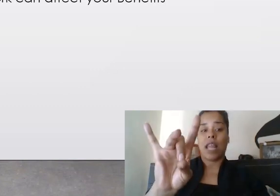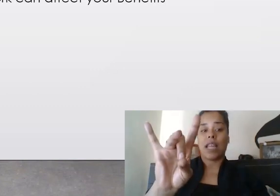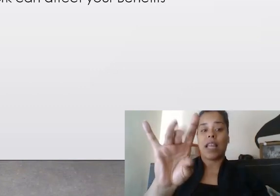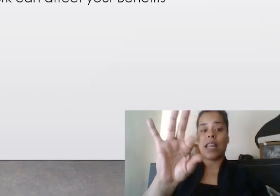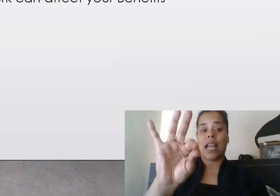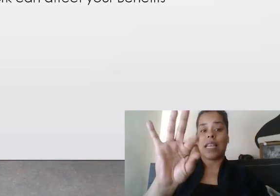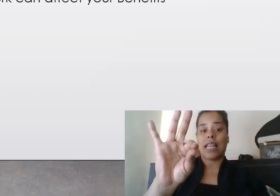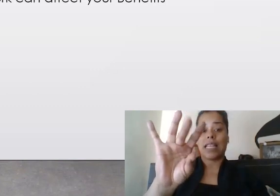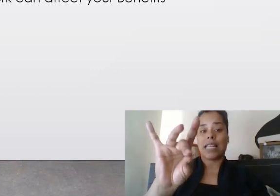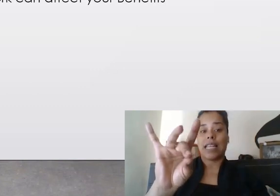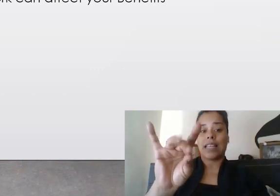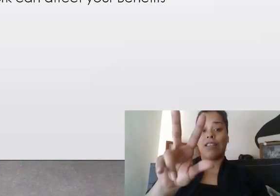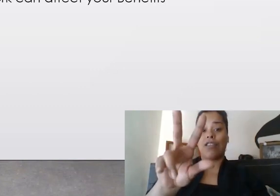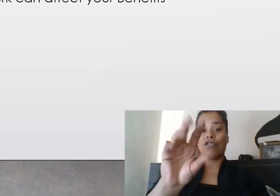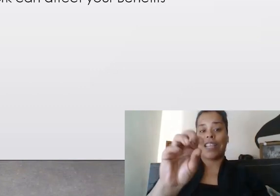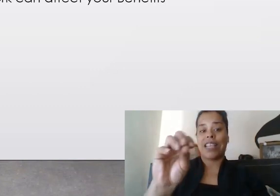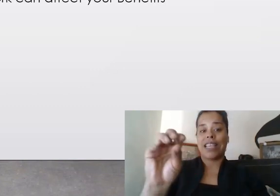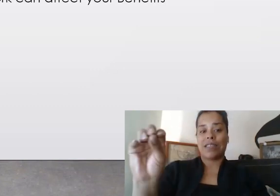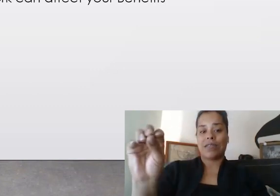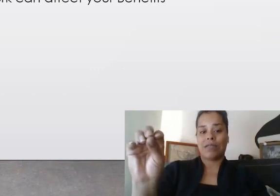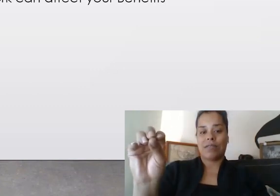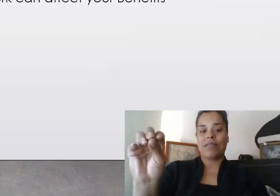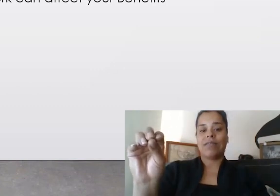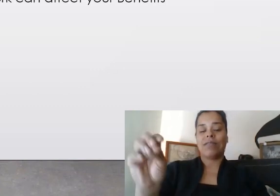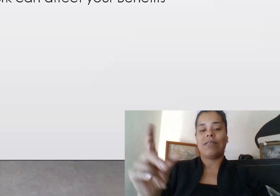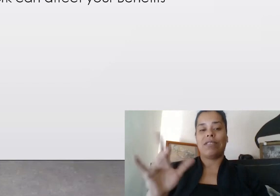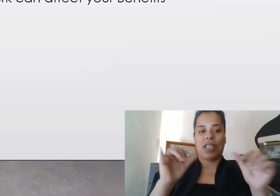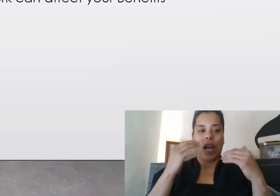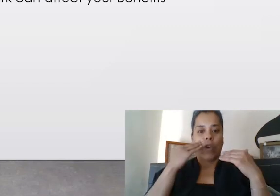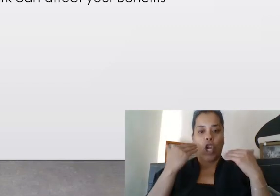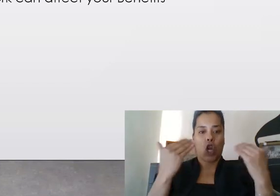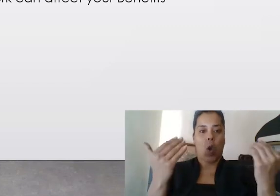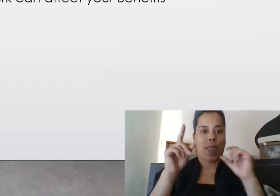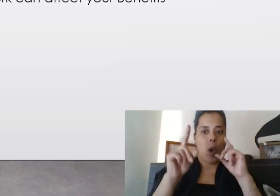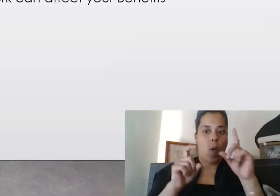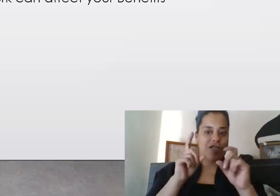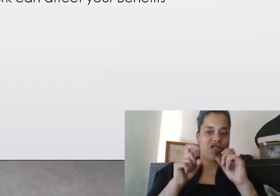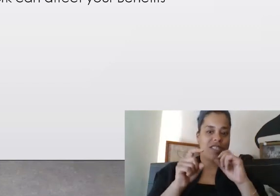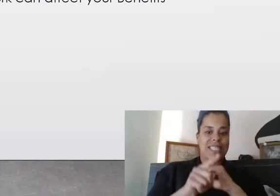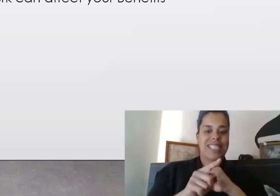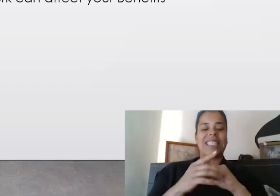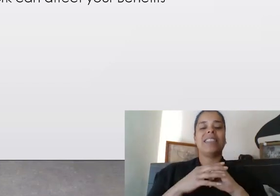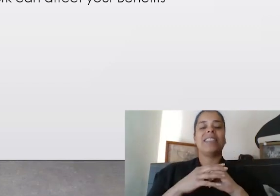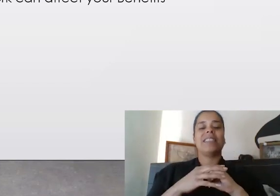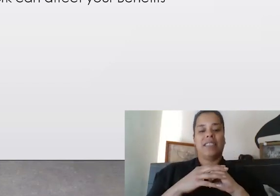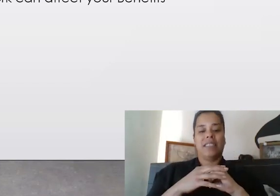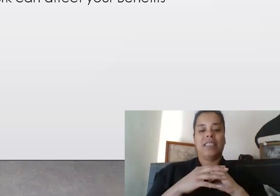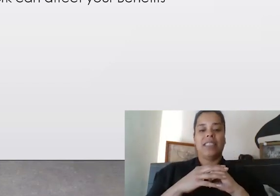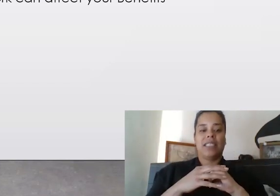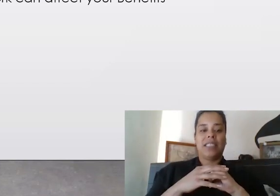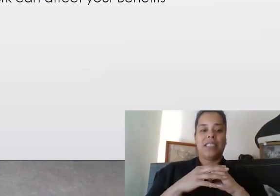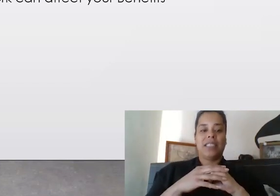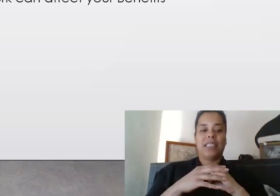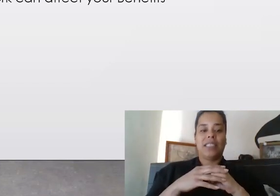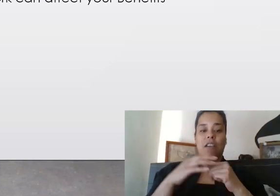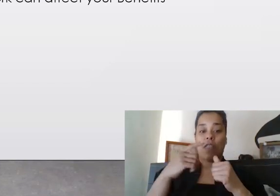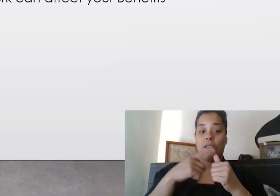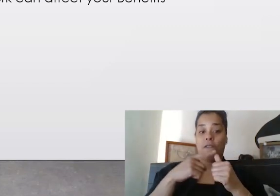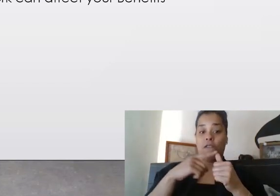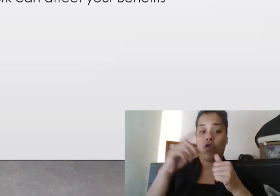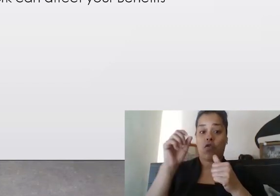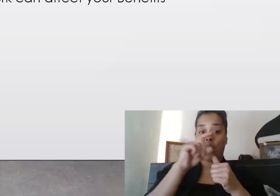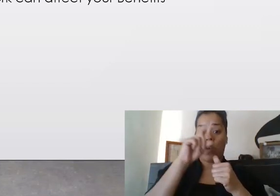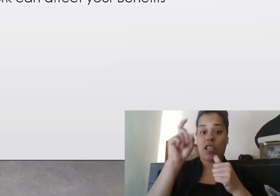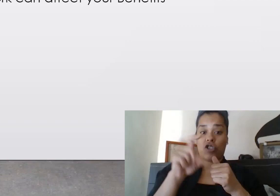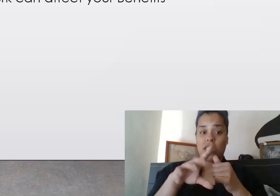718-998-3000. So we're gonna go into some questions, and the first question that we received was, do I